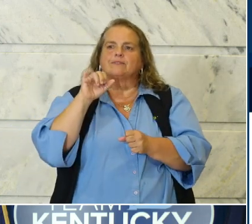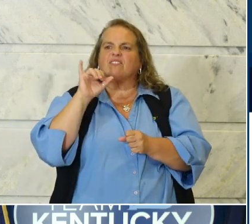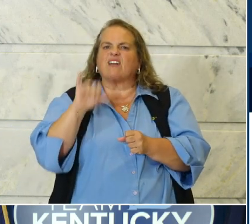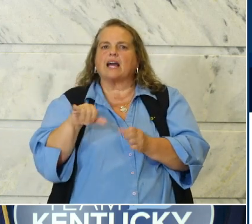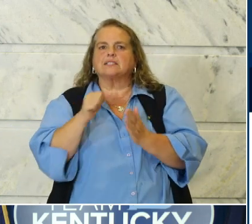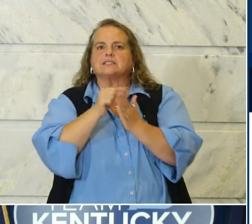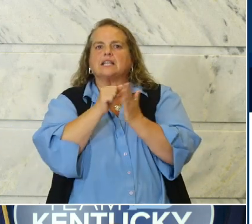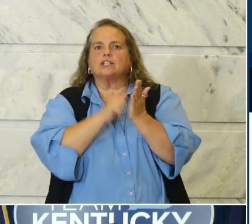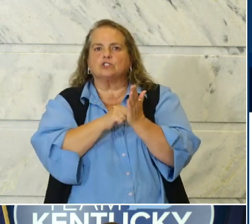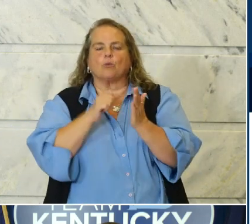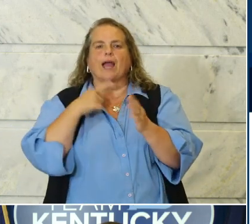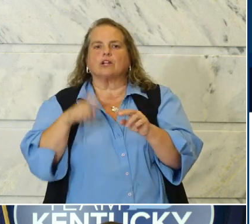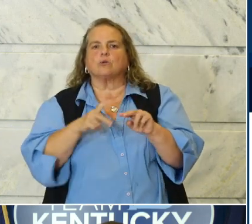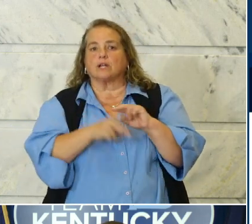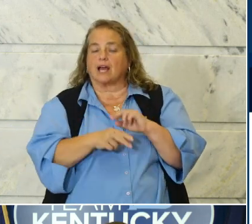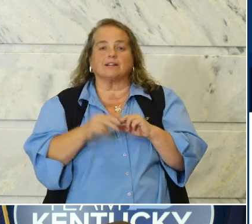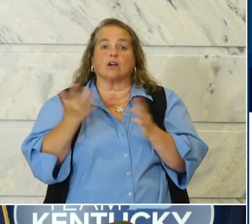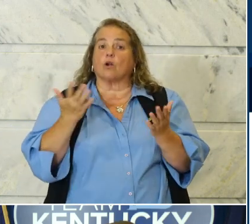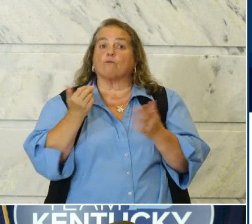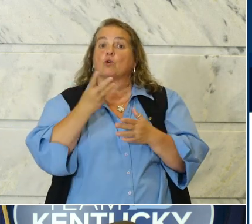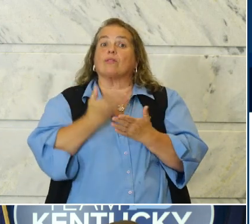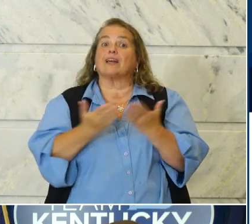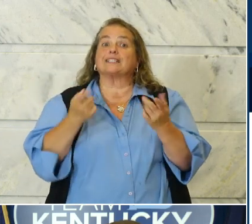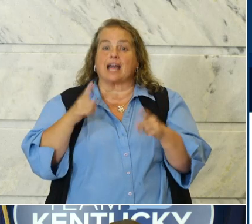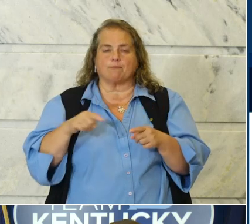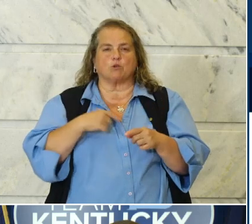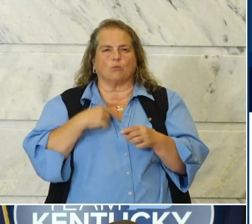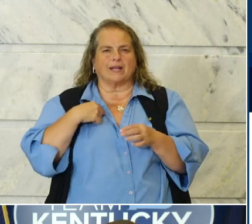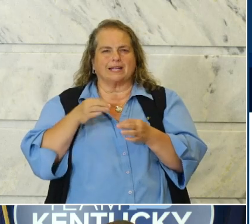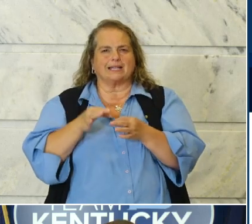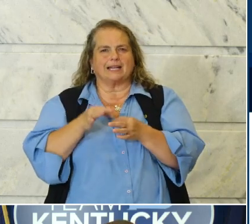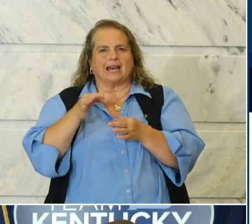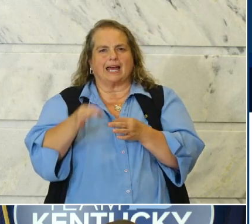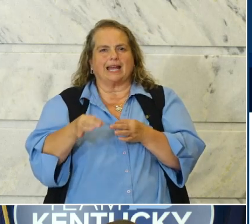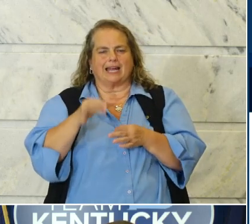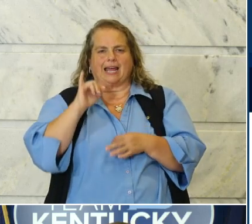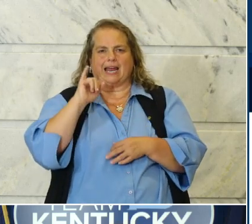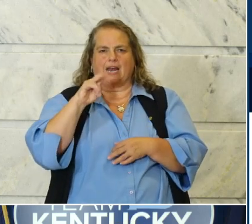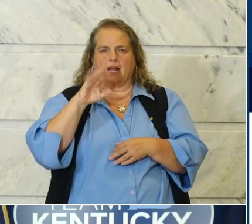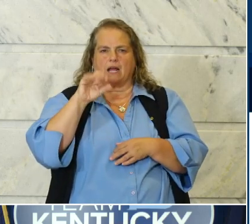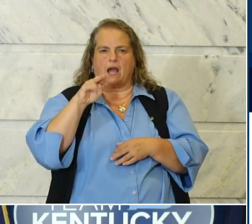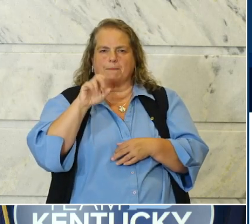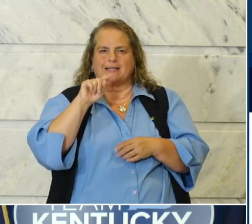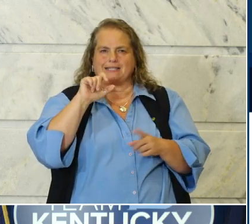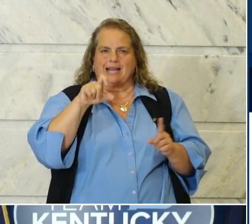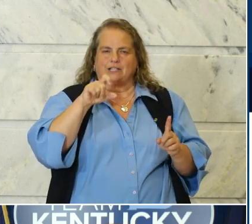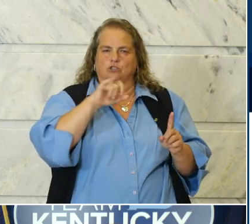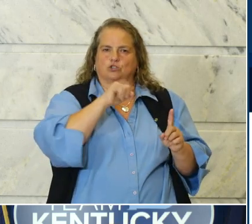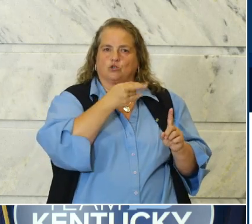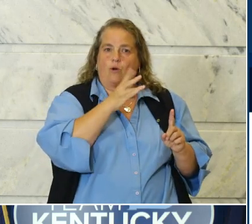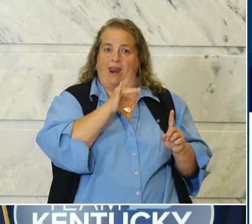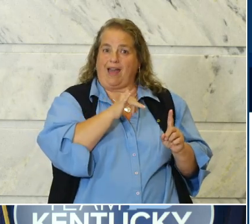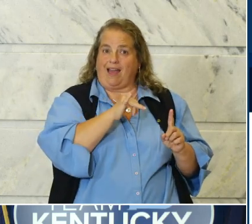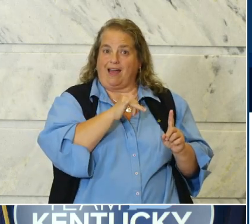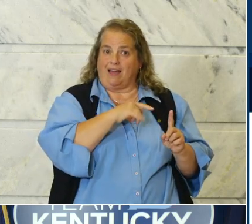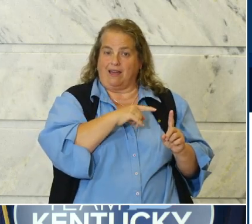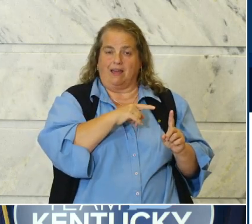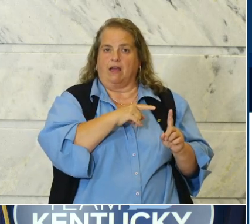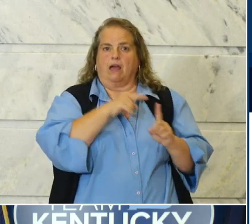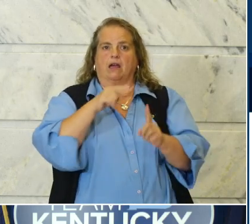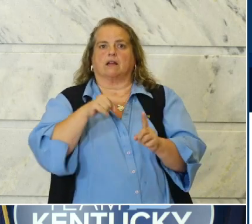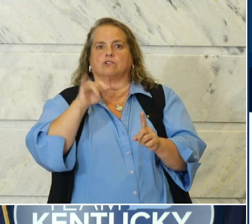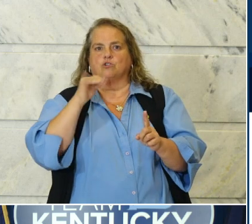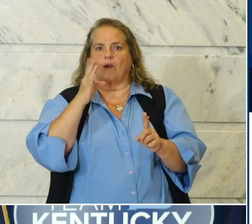delayed income tax collections in July, remember people didn't pay on April 15th, they paid on July 15th, were a